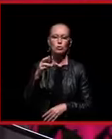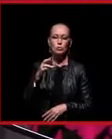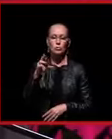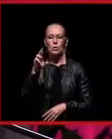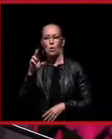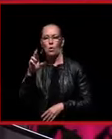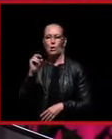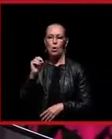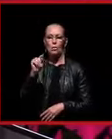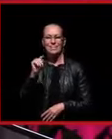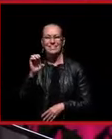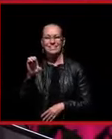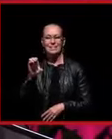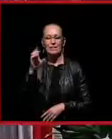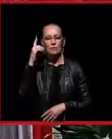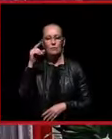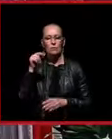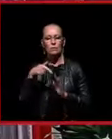presentation of the colors.